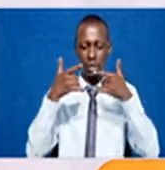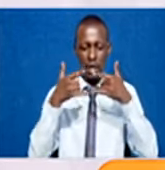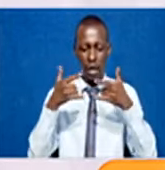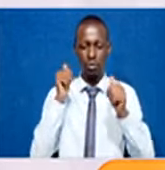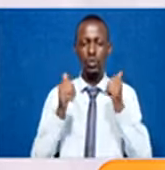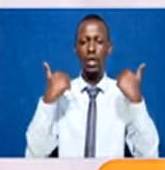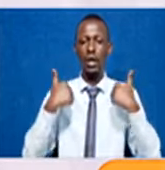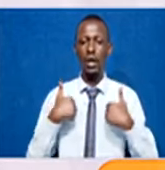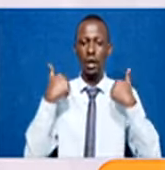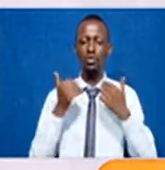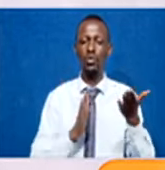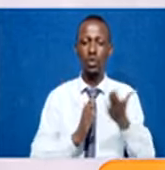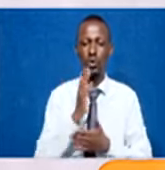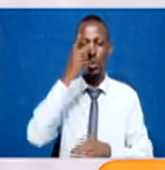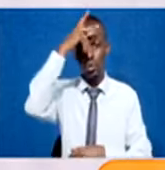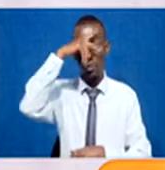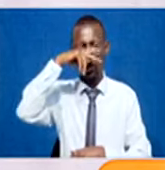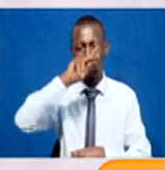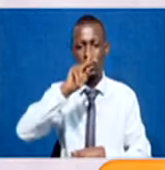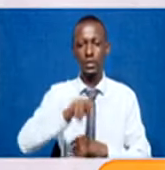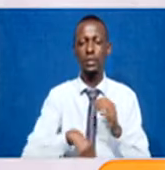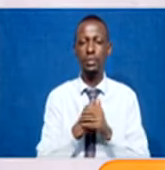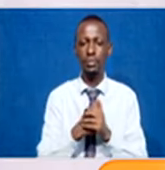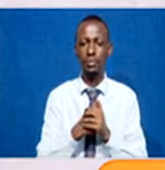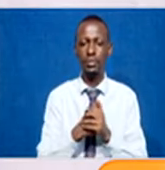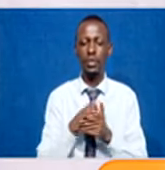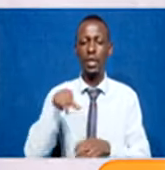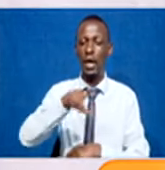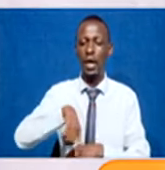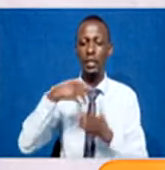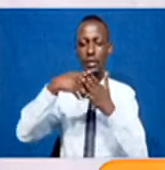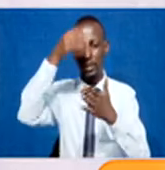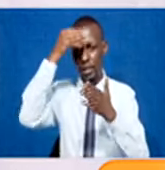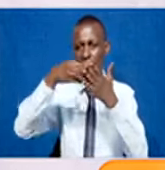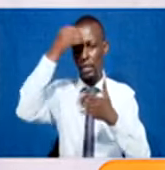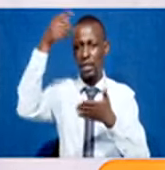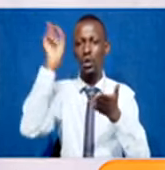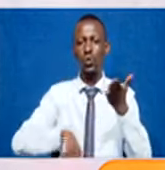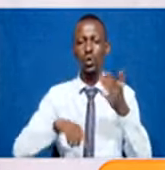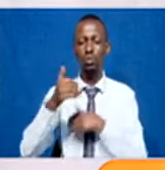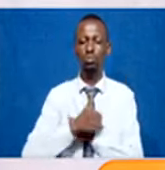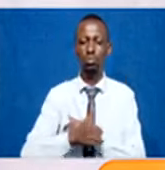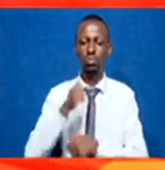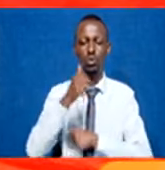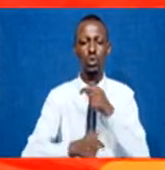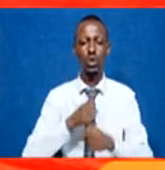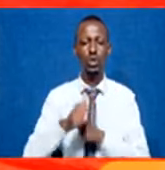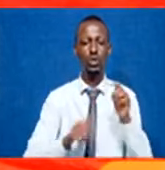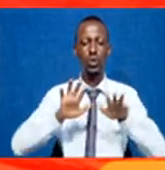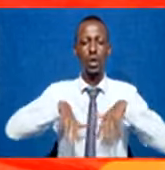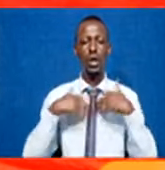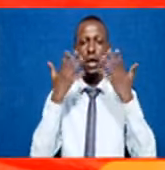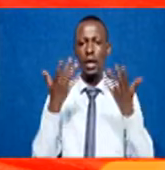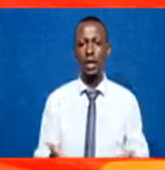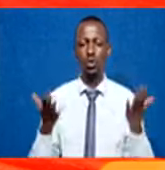we have in policy interventions? What lessons did we learn? And how do we move forward? Wananchi wa